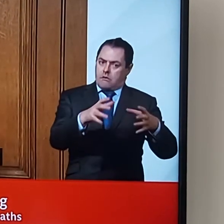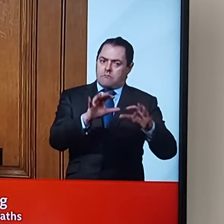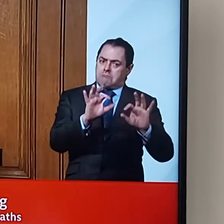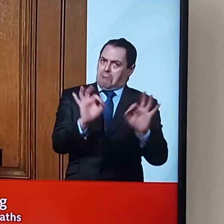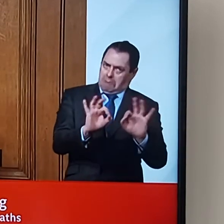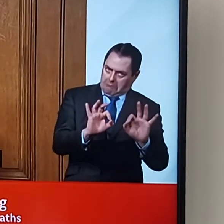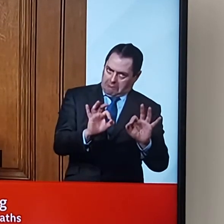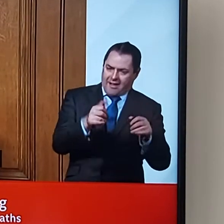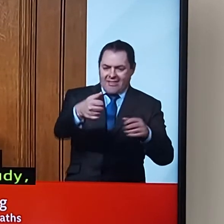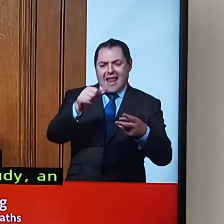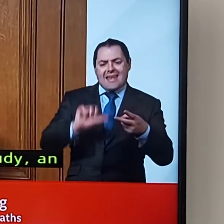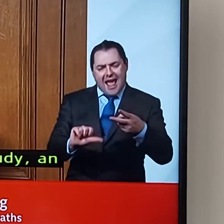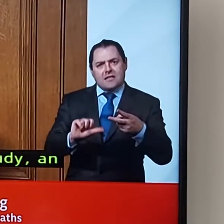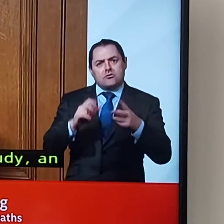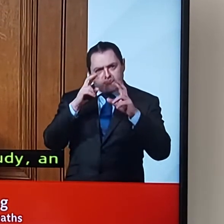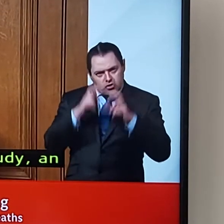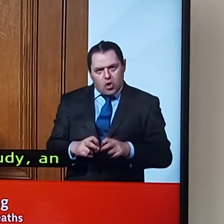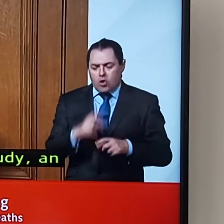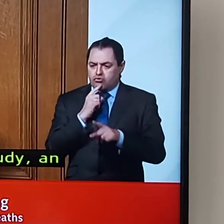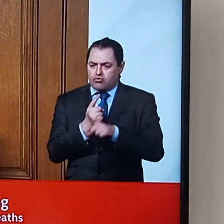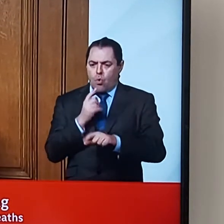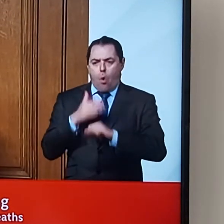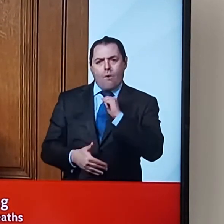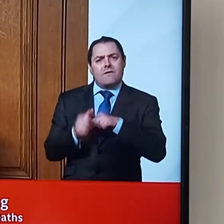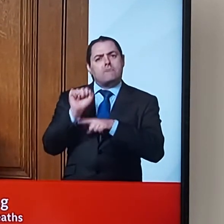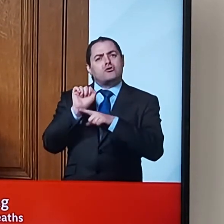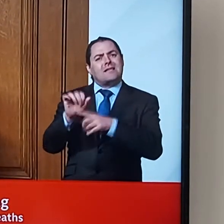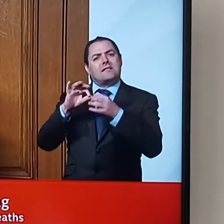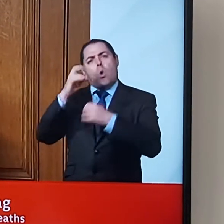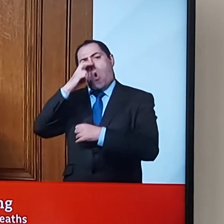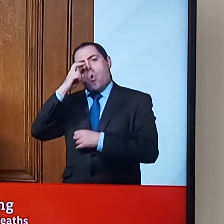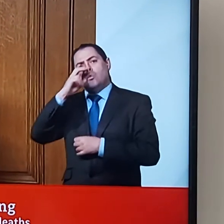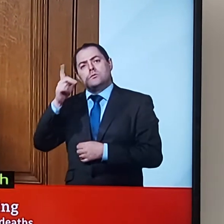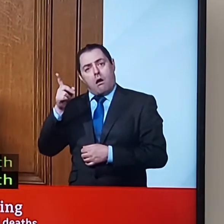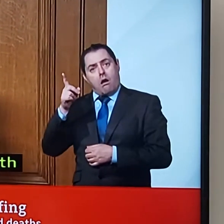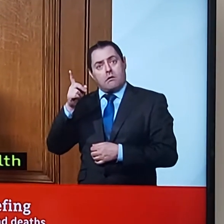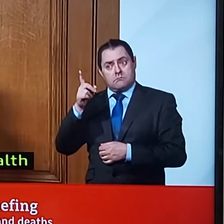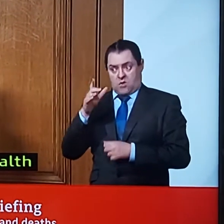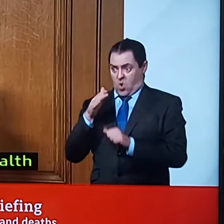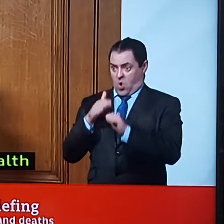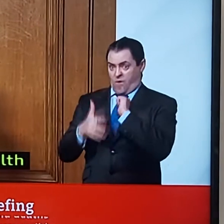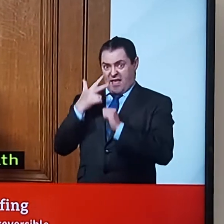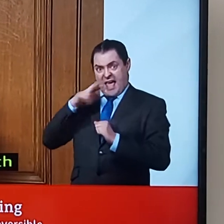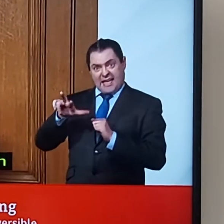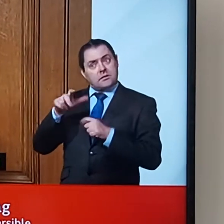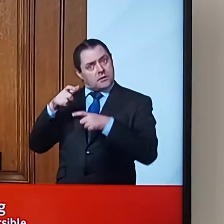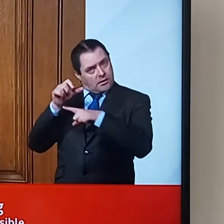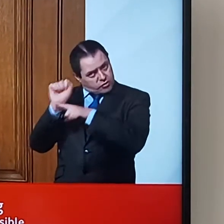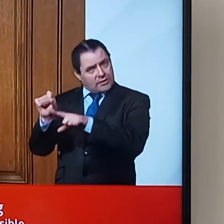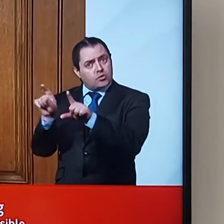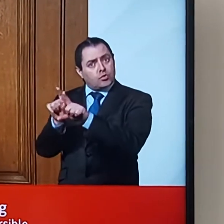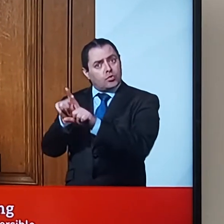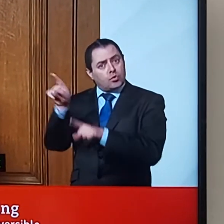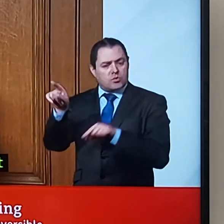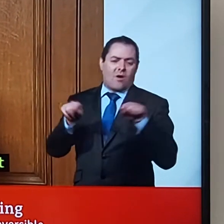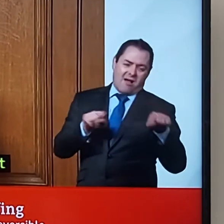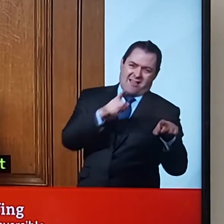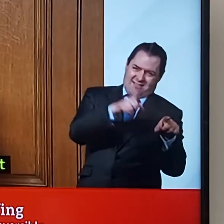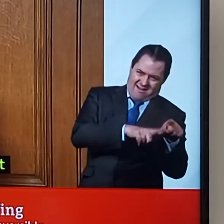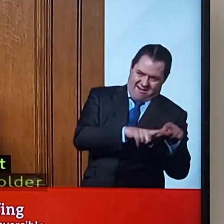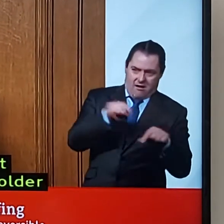that you got significant protection also in older people, including people over the age of 80, so over 55